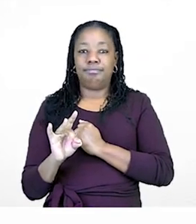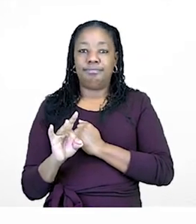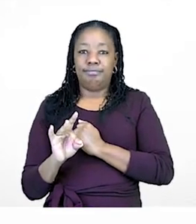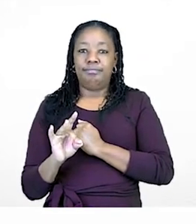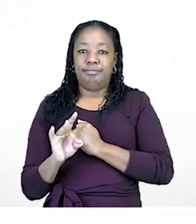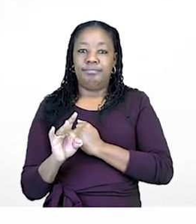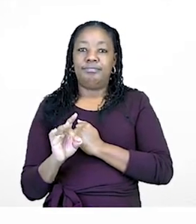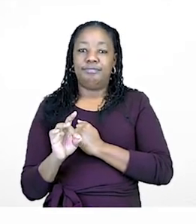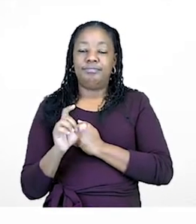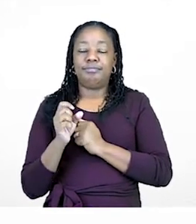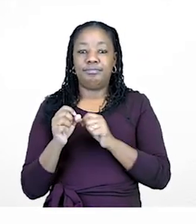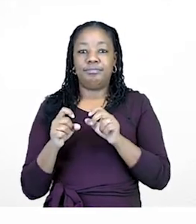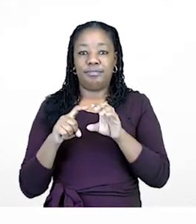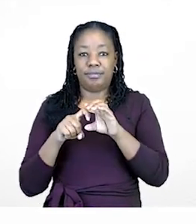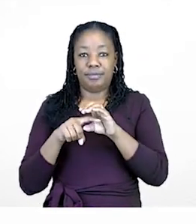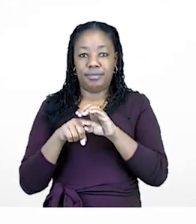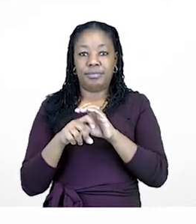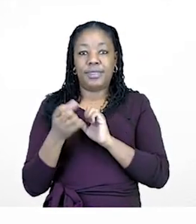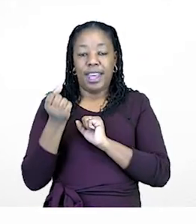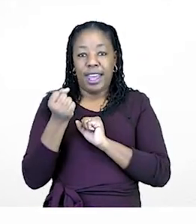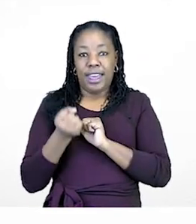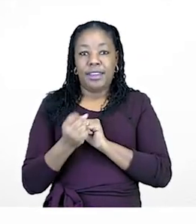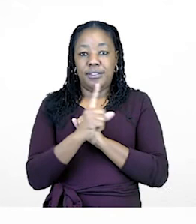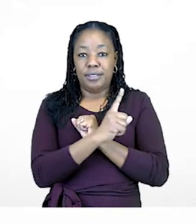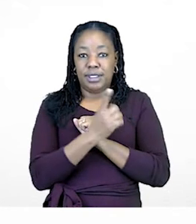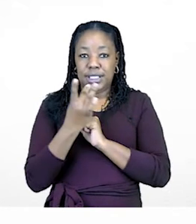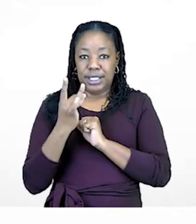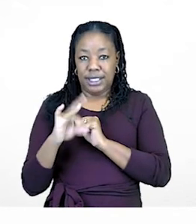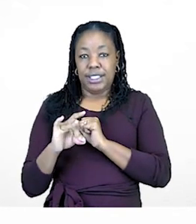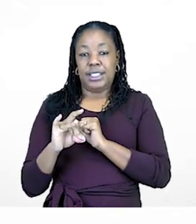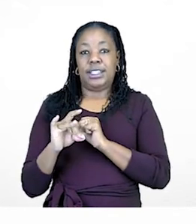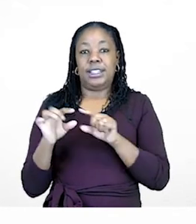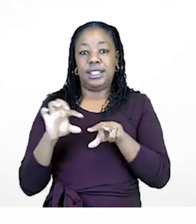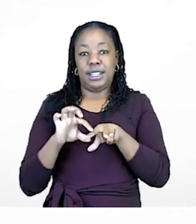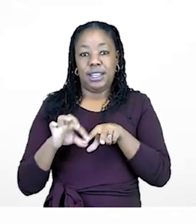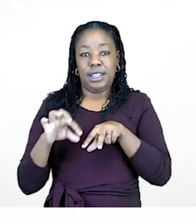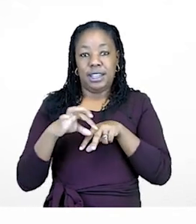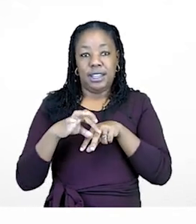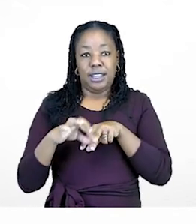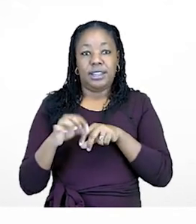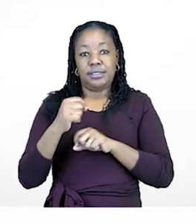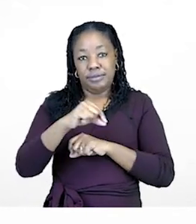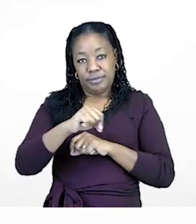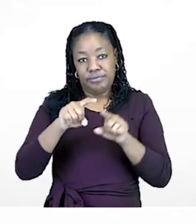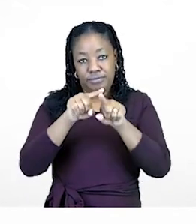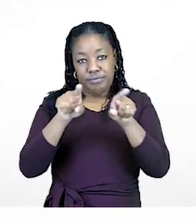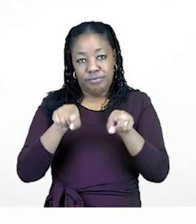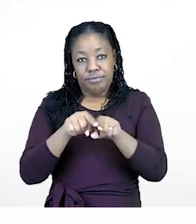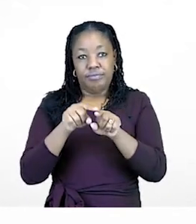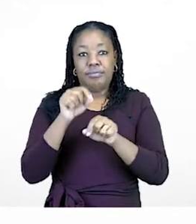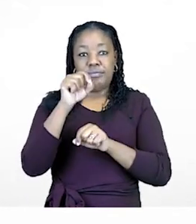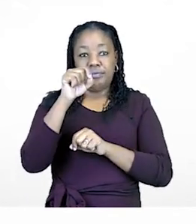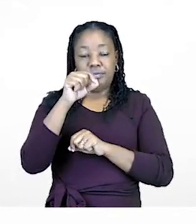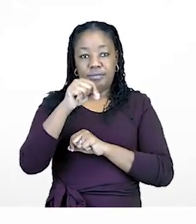So our caterpillar has 18 legs. Remember how to write the number 18? It has